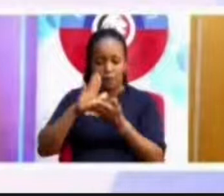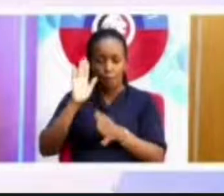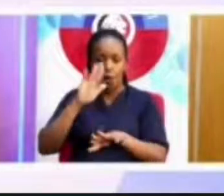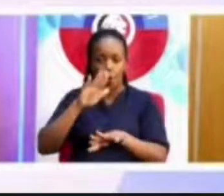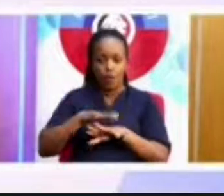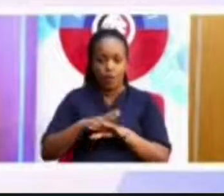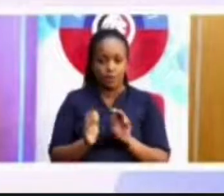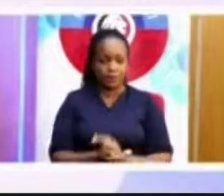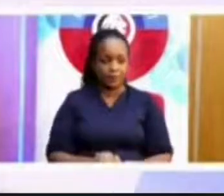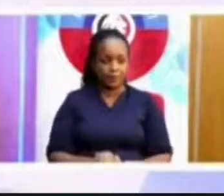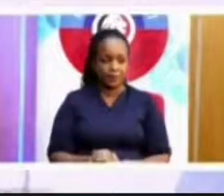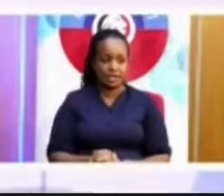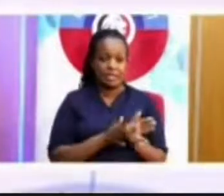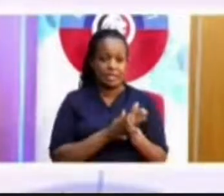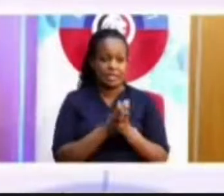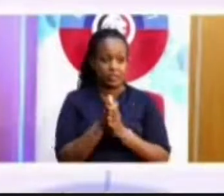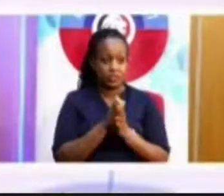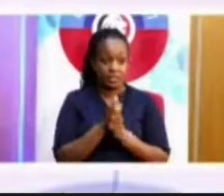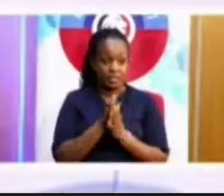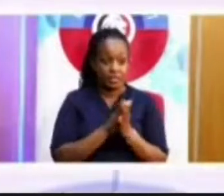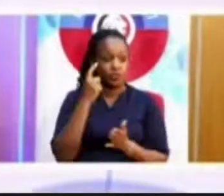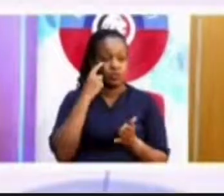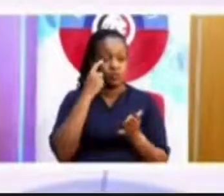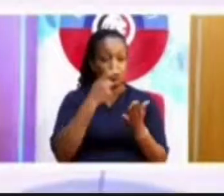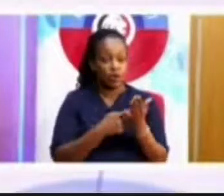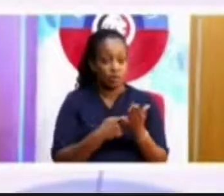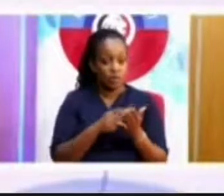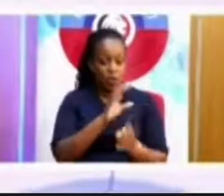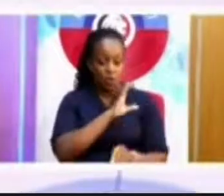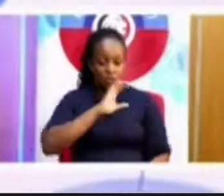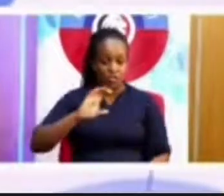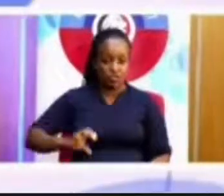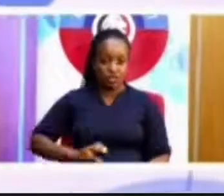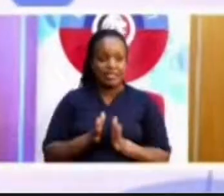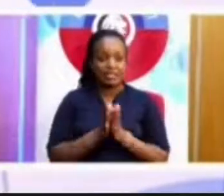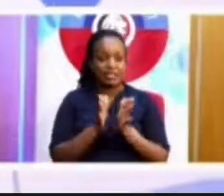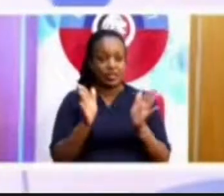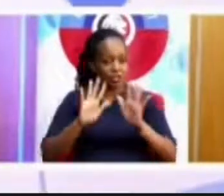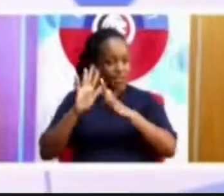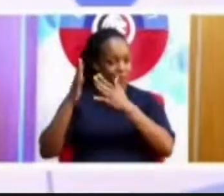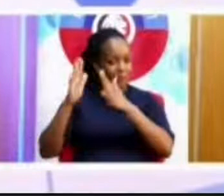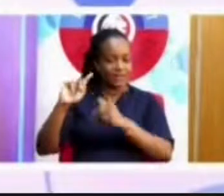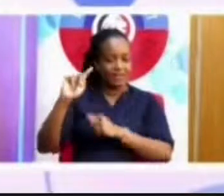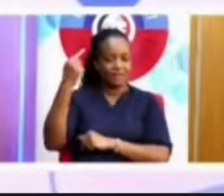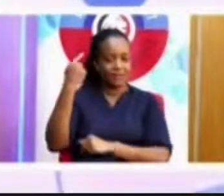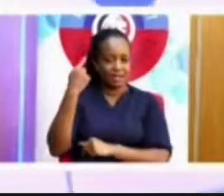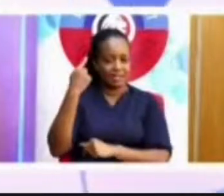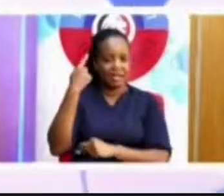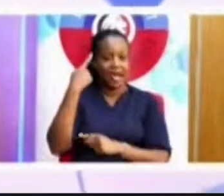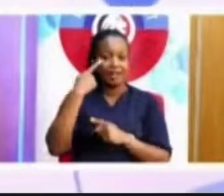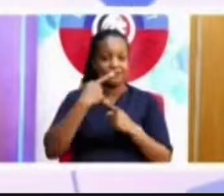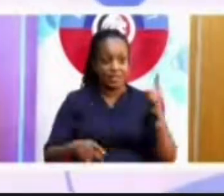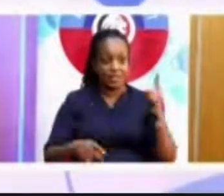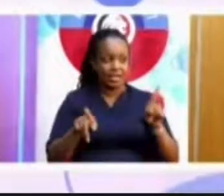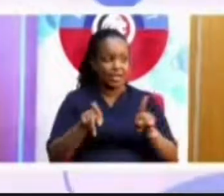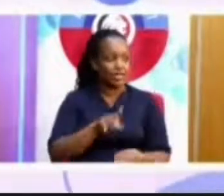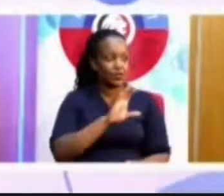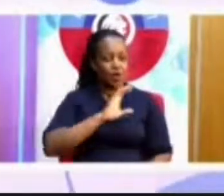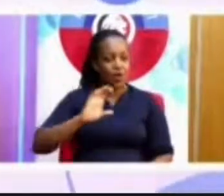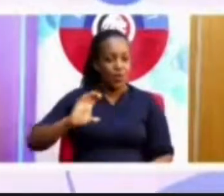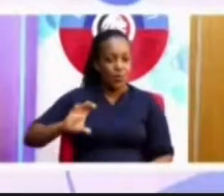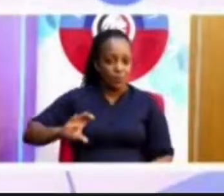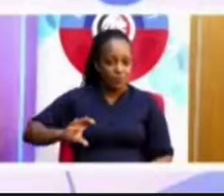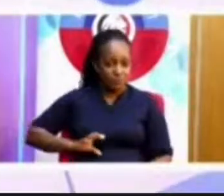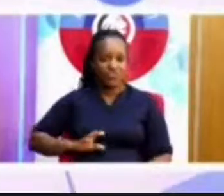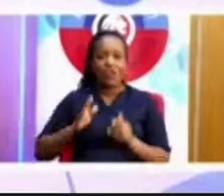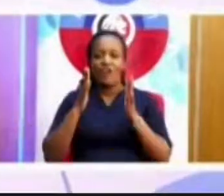It's interesting to note that, Commissioner General, you celebrated your first anniversary as Commissioner General, right in the middle of